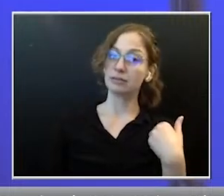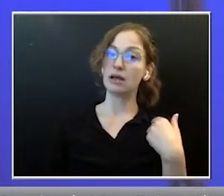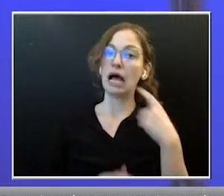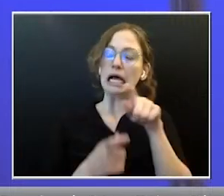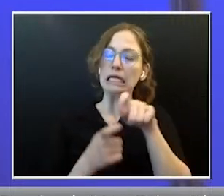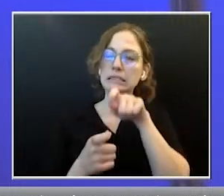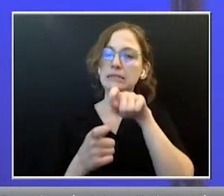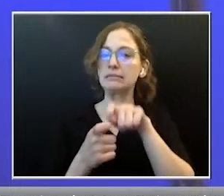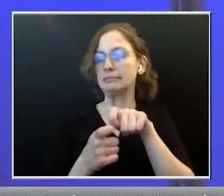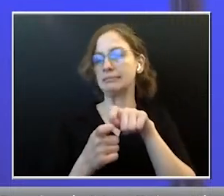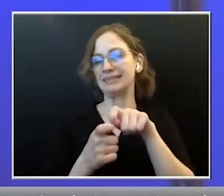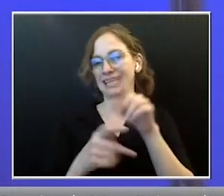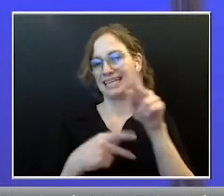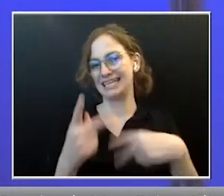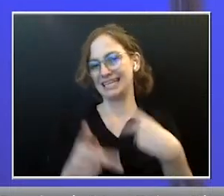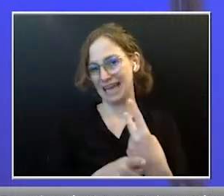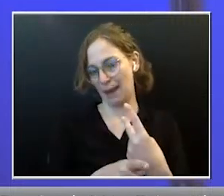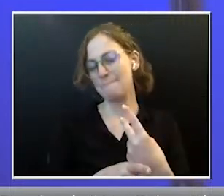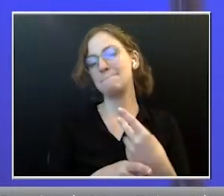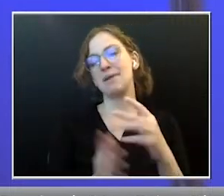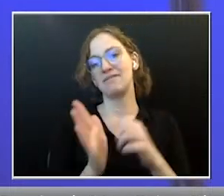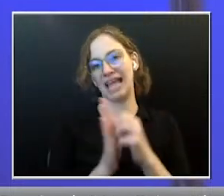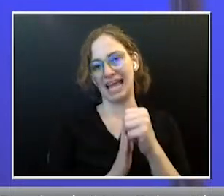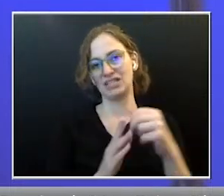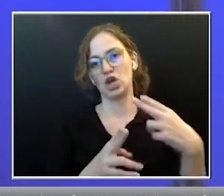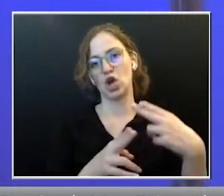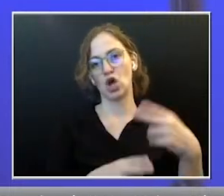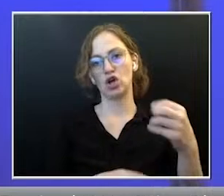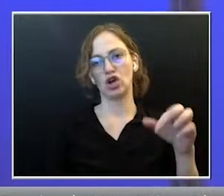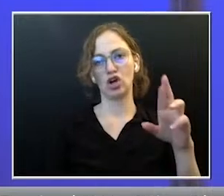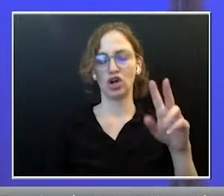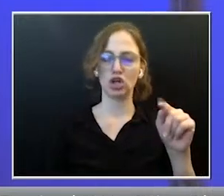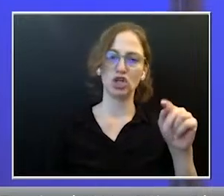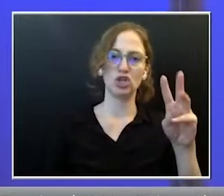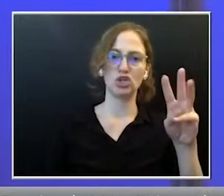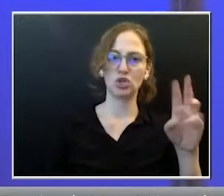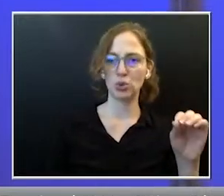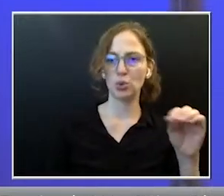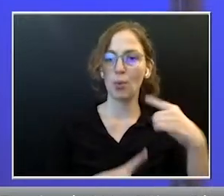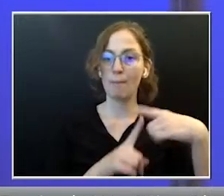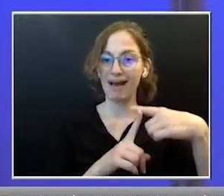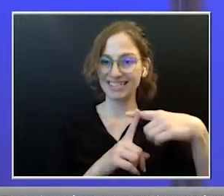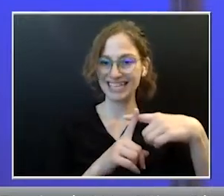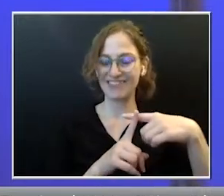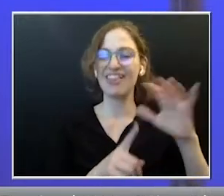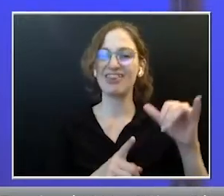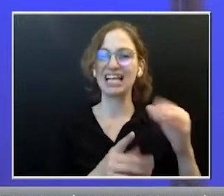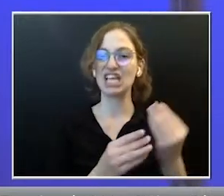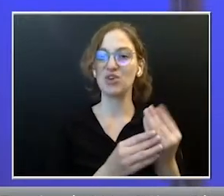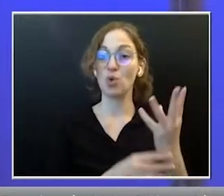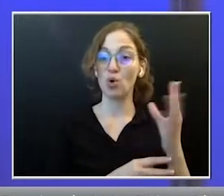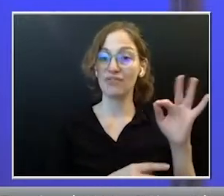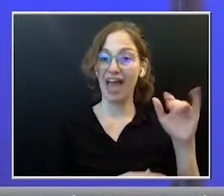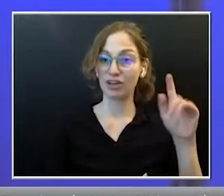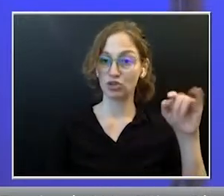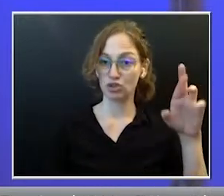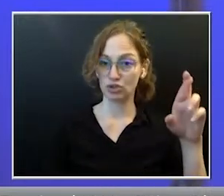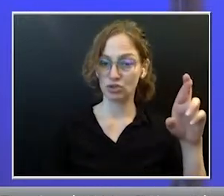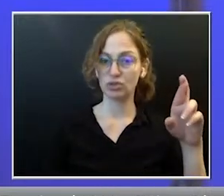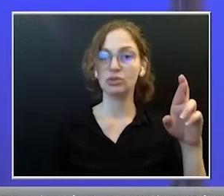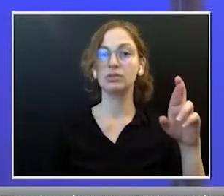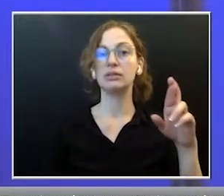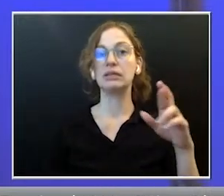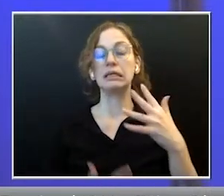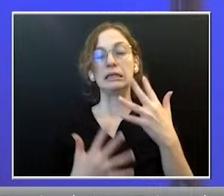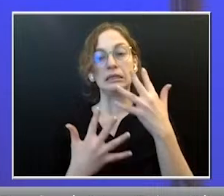called HER2 positive. HER2 is a growth factor. which unfortunately, not only can it be in the breast tissue,